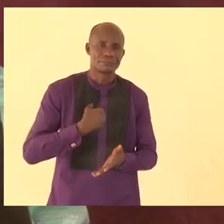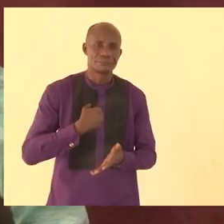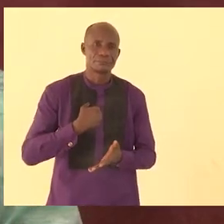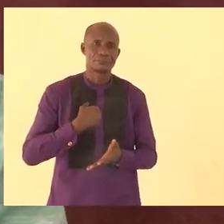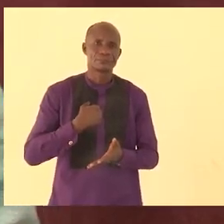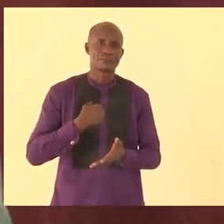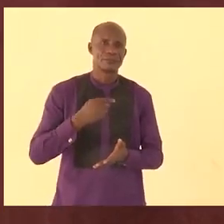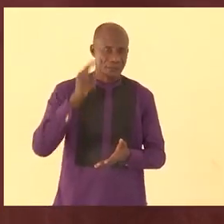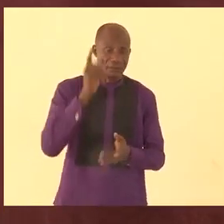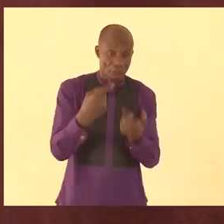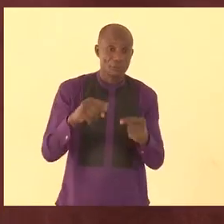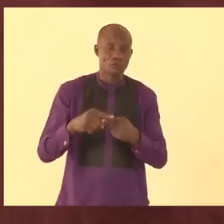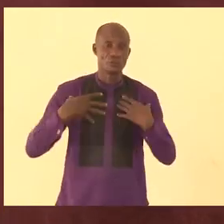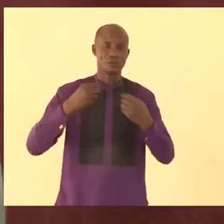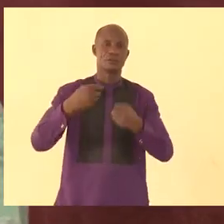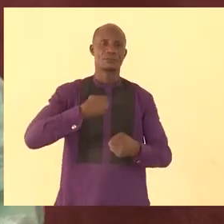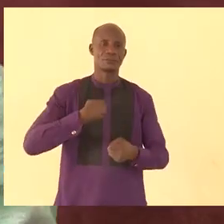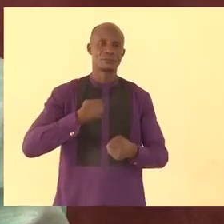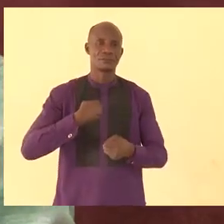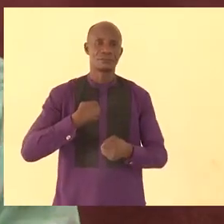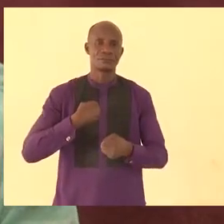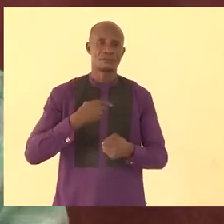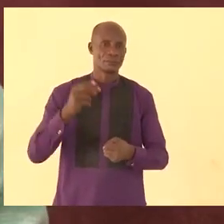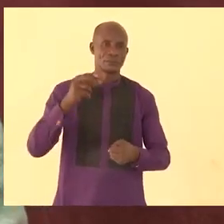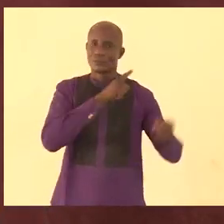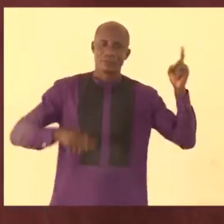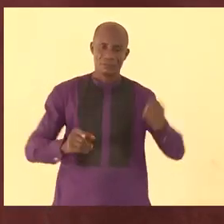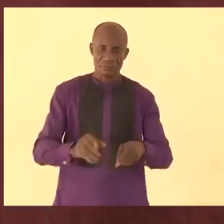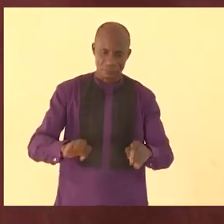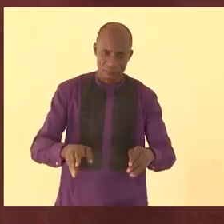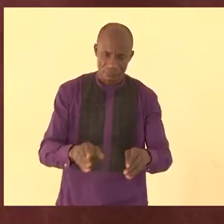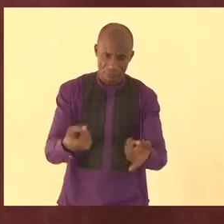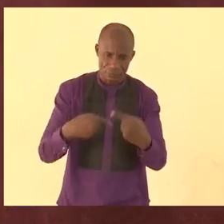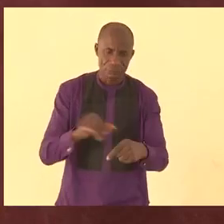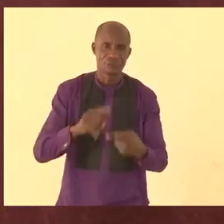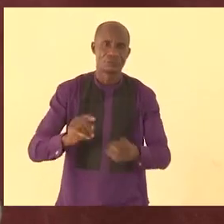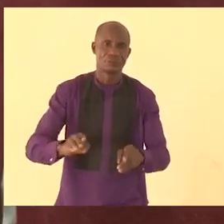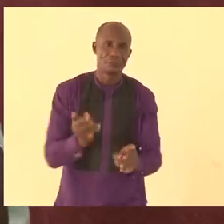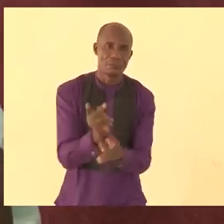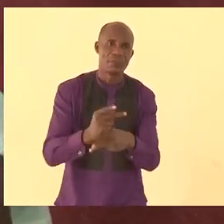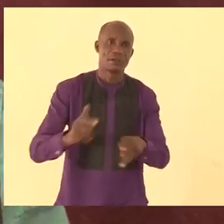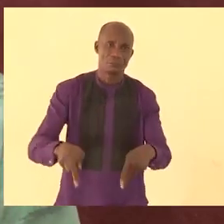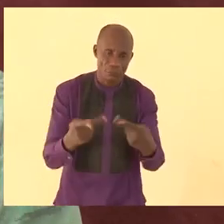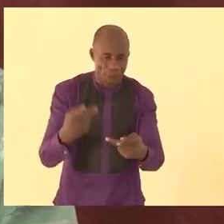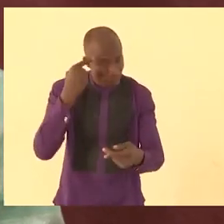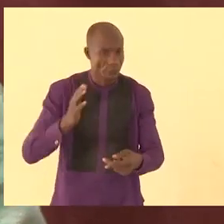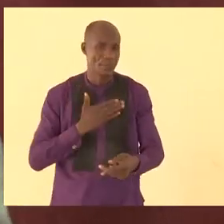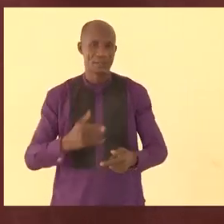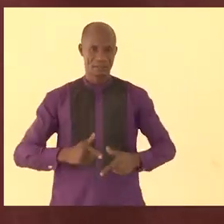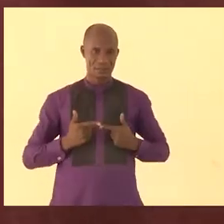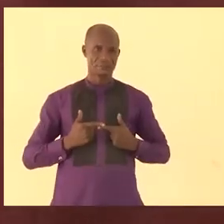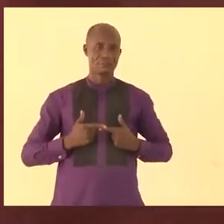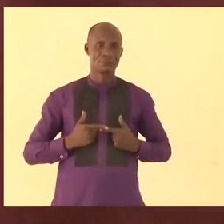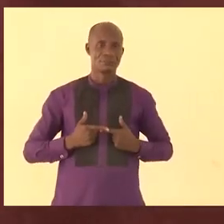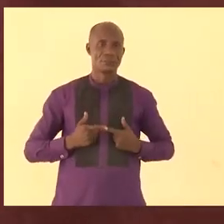to heal me. The Lord is coming to feed me. The Lord is coming to make provisions for my lack and the